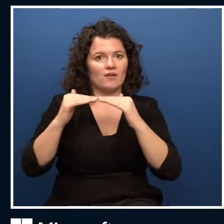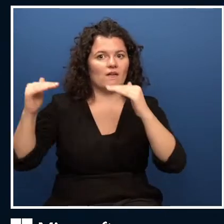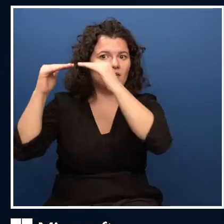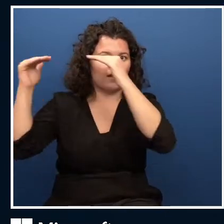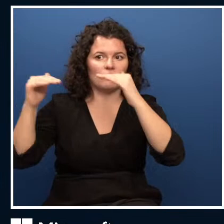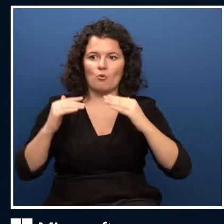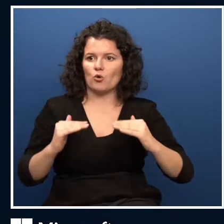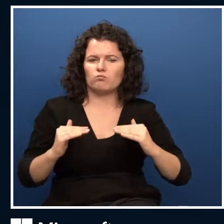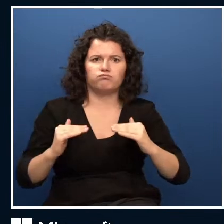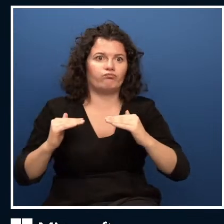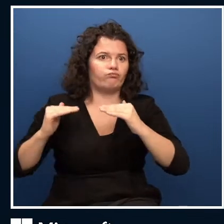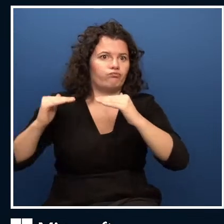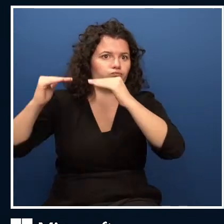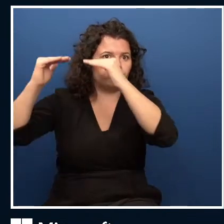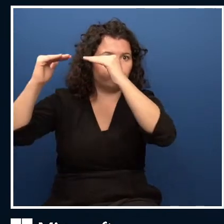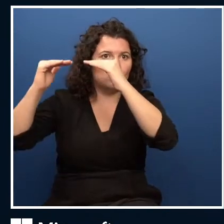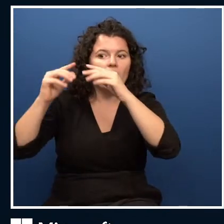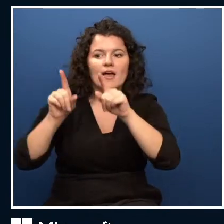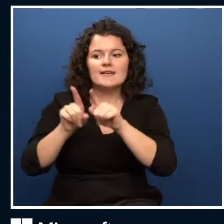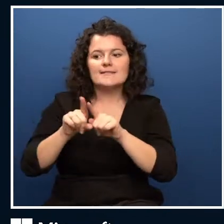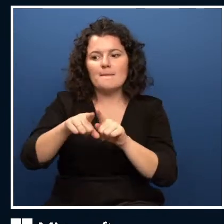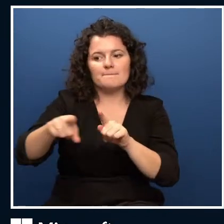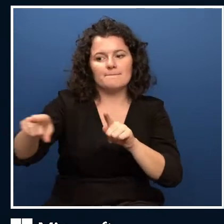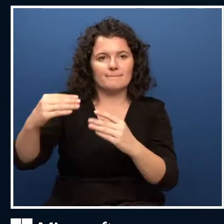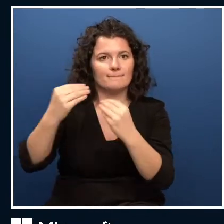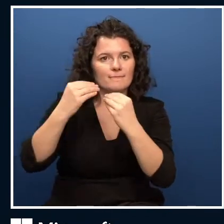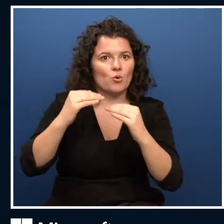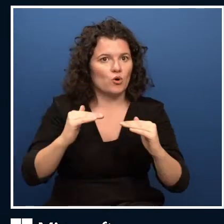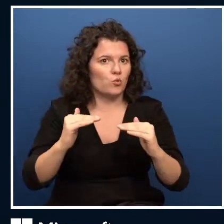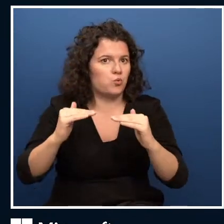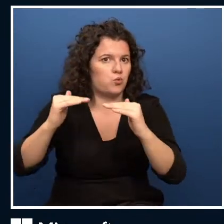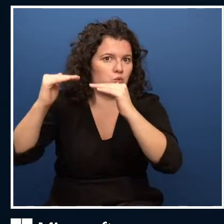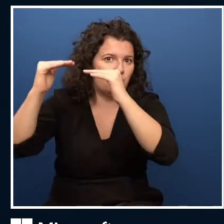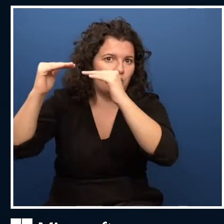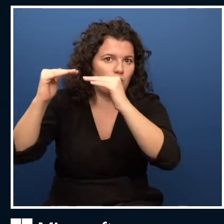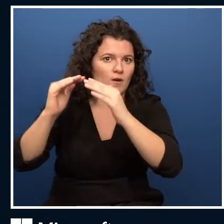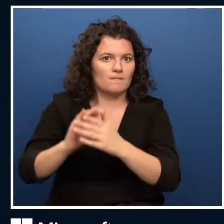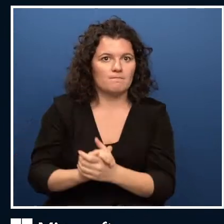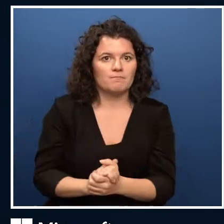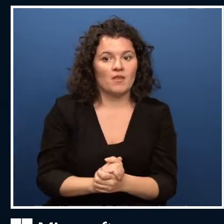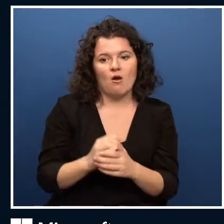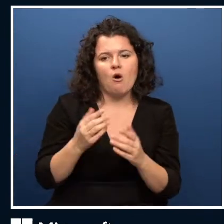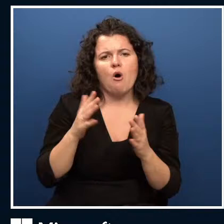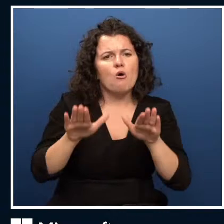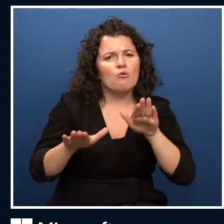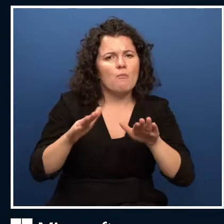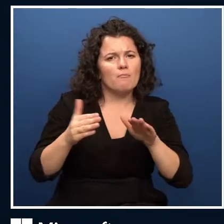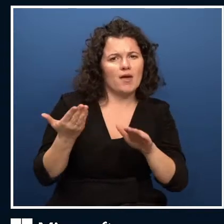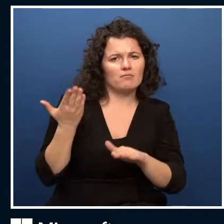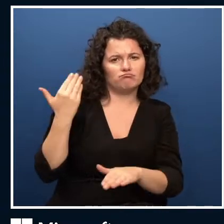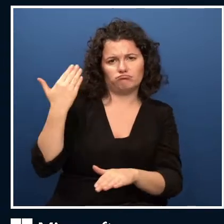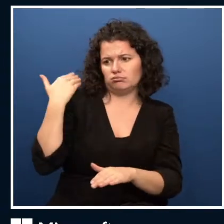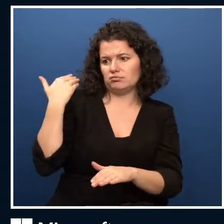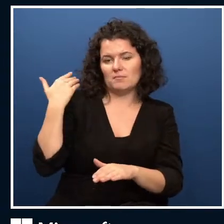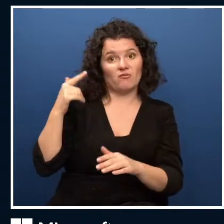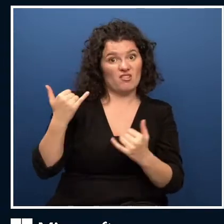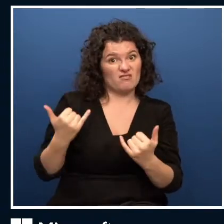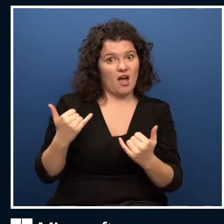doing sort of simple stuff on GitHub and getting kind of noticed. Today, if you do a CNN, just about, everybody can do a CNN,